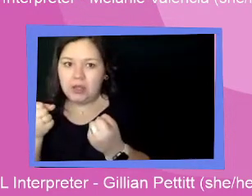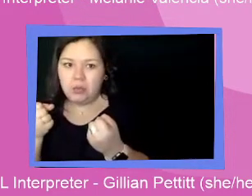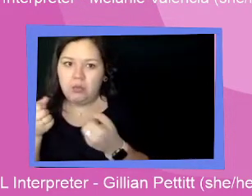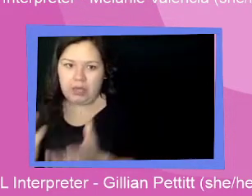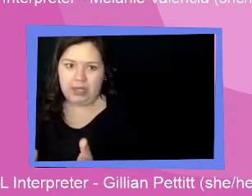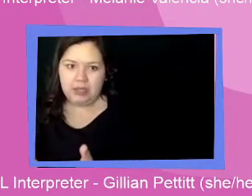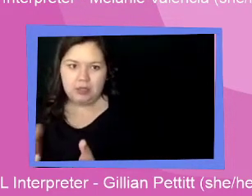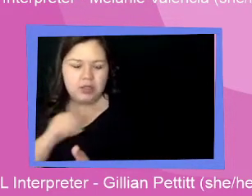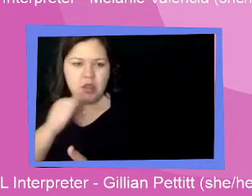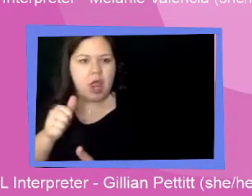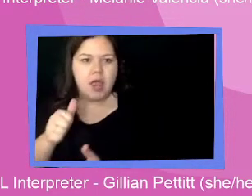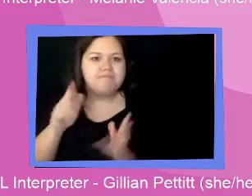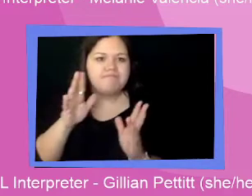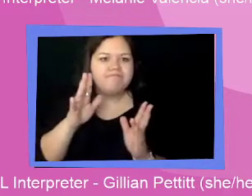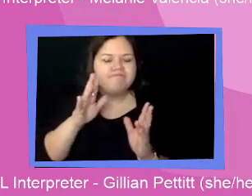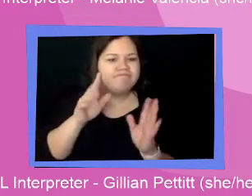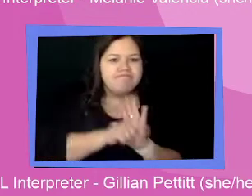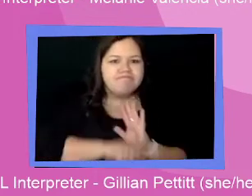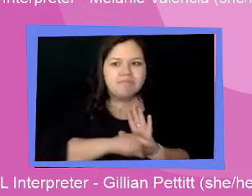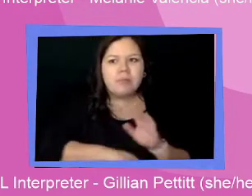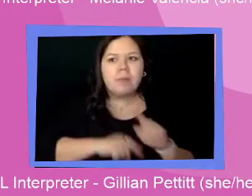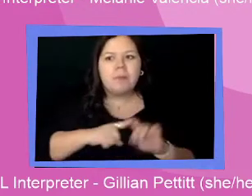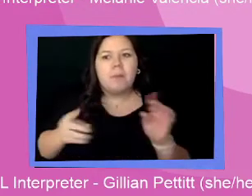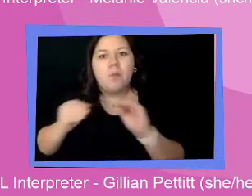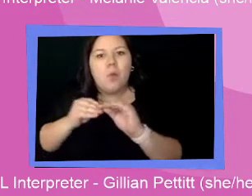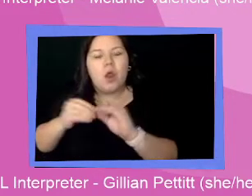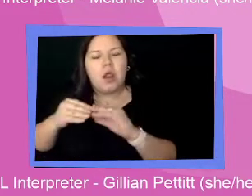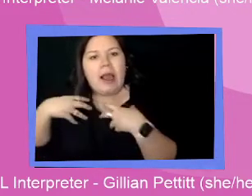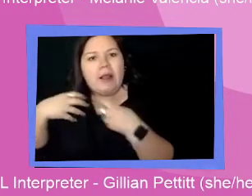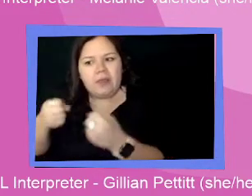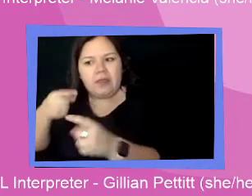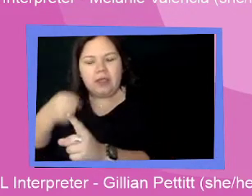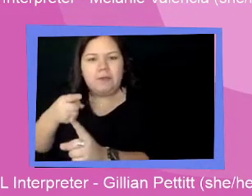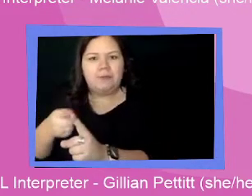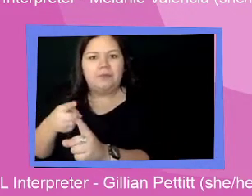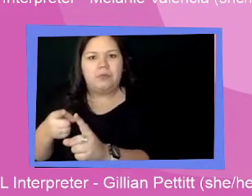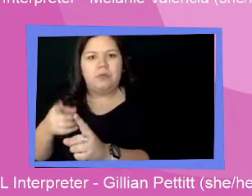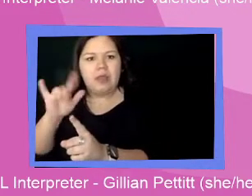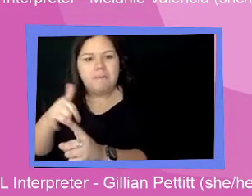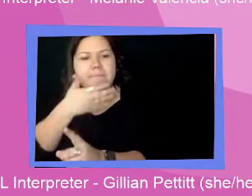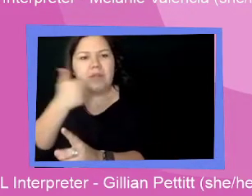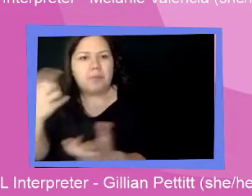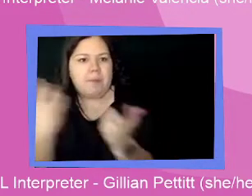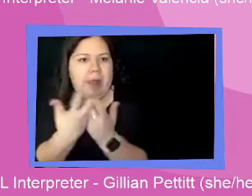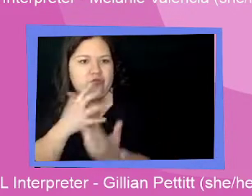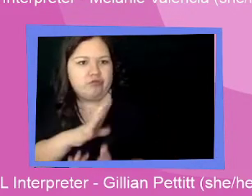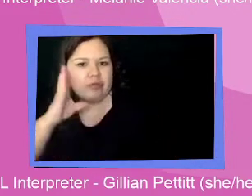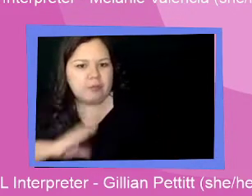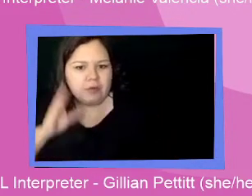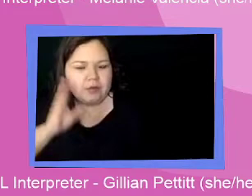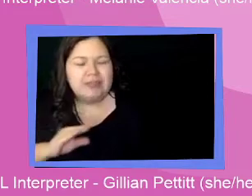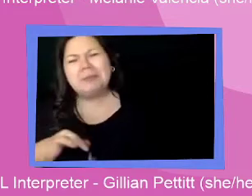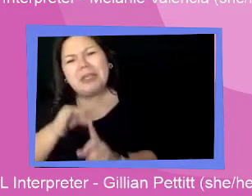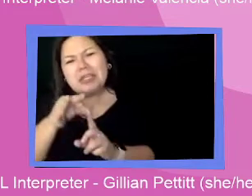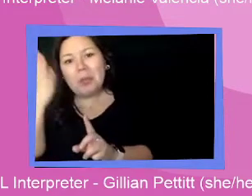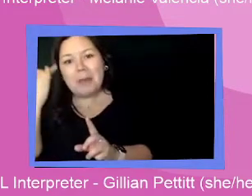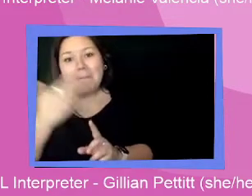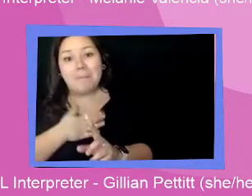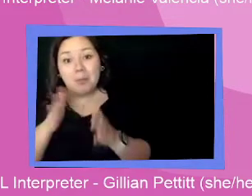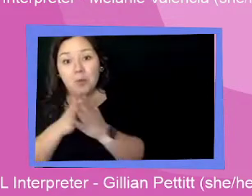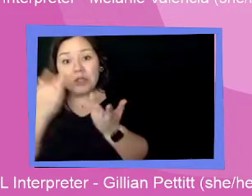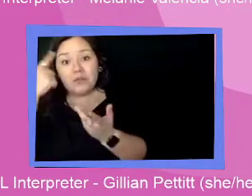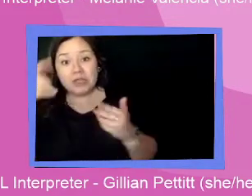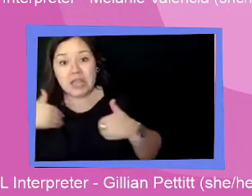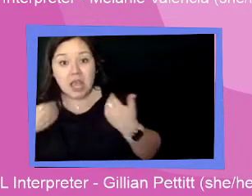that that made sense for, I think, how, especially because I write for young adults too,